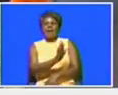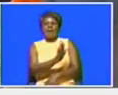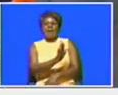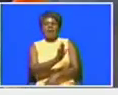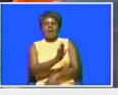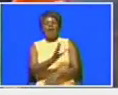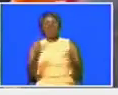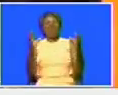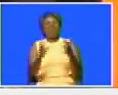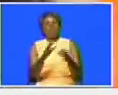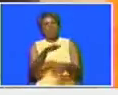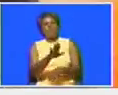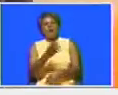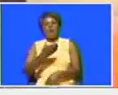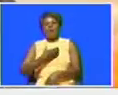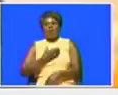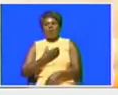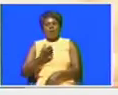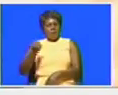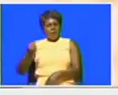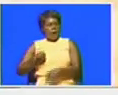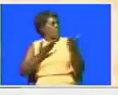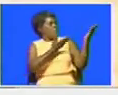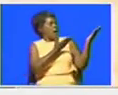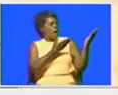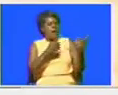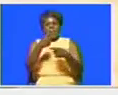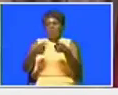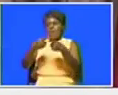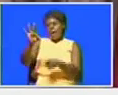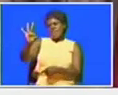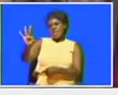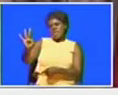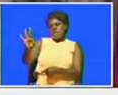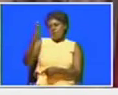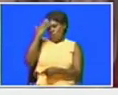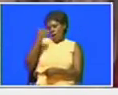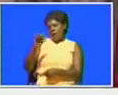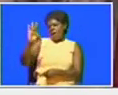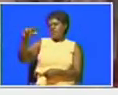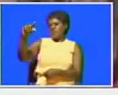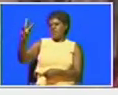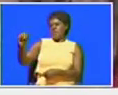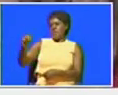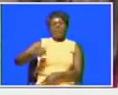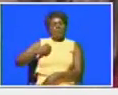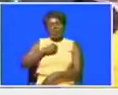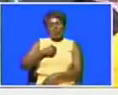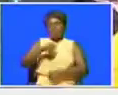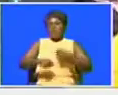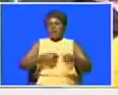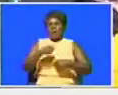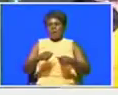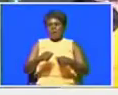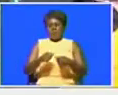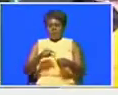Ya jamii. Janet Chepkoril is serving a 3-year sentence for practicing circumcision, but she regrets her actions.